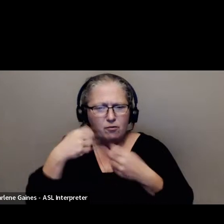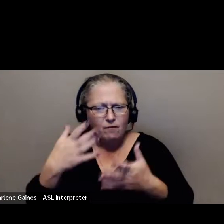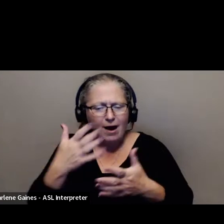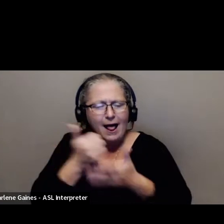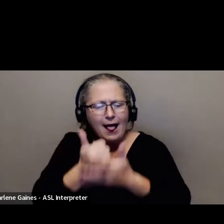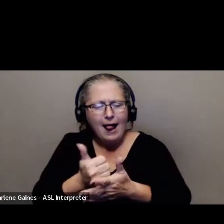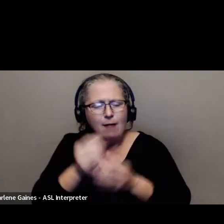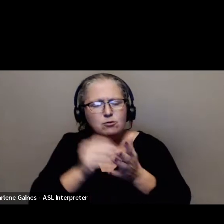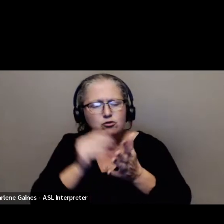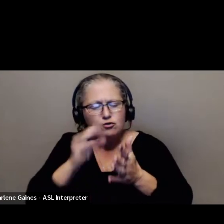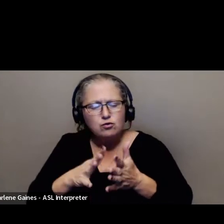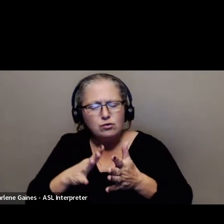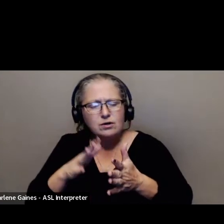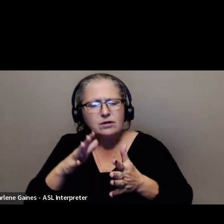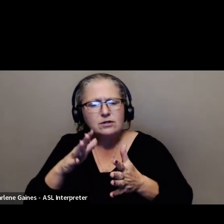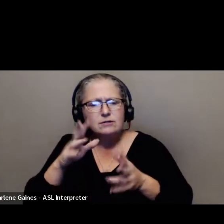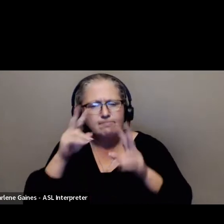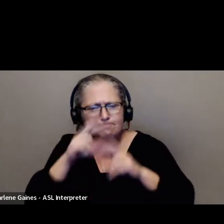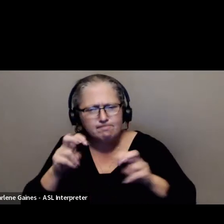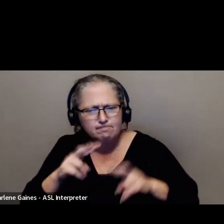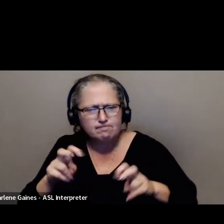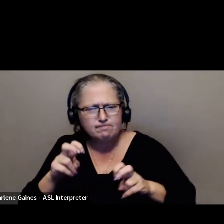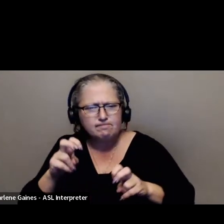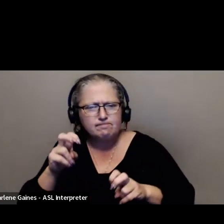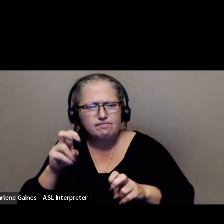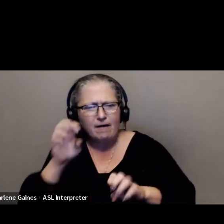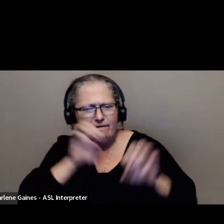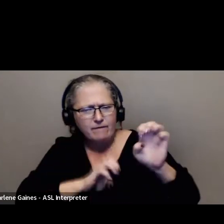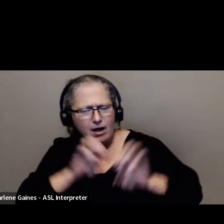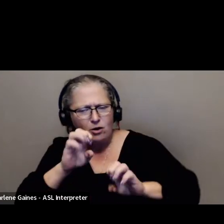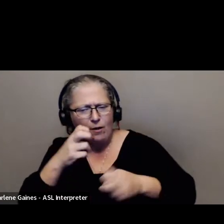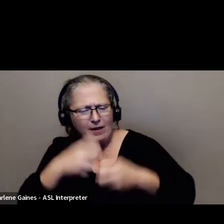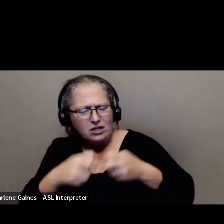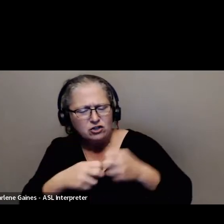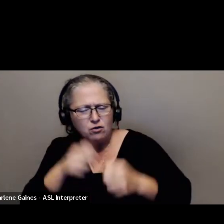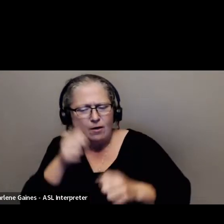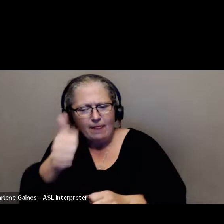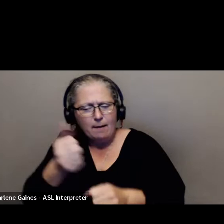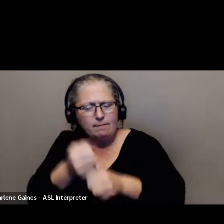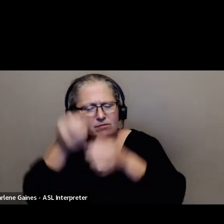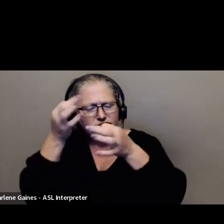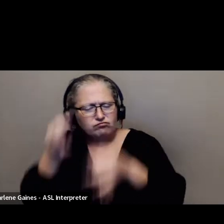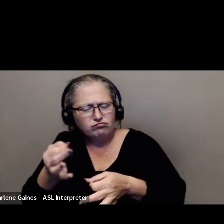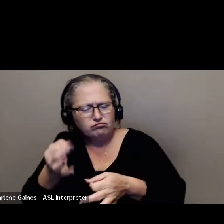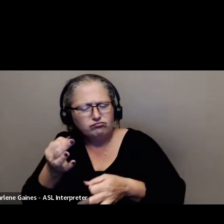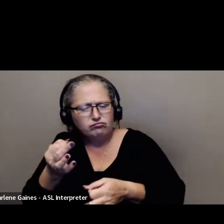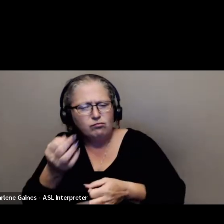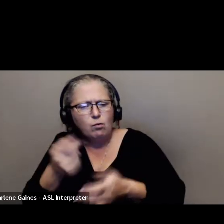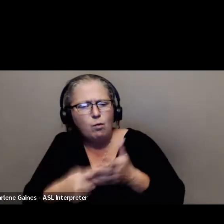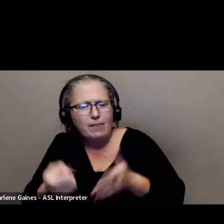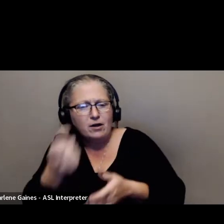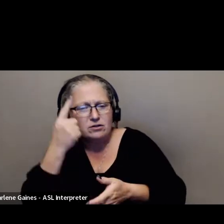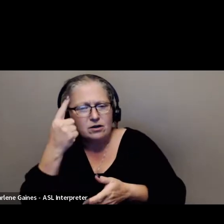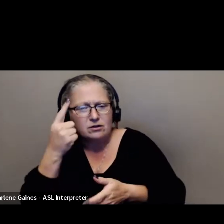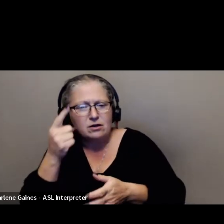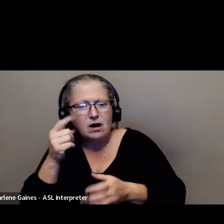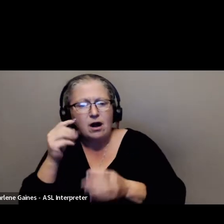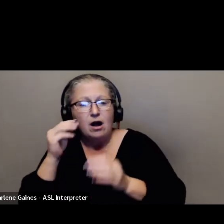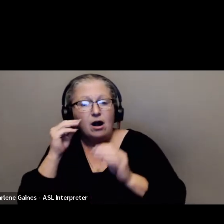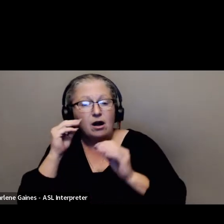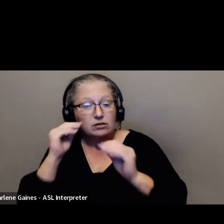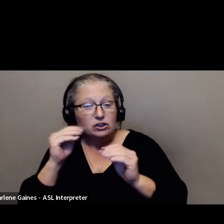analyze and evaluate the issues and draw their own conclusions. The instruction shall not reflect adversely